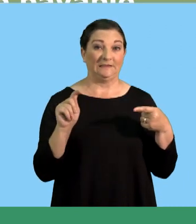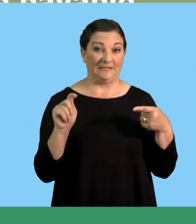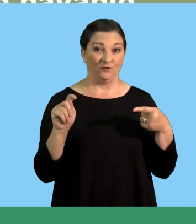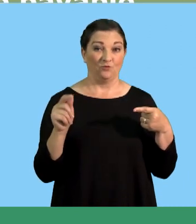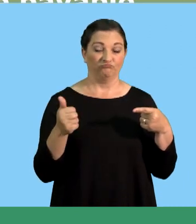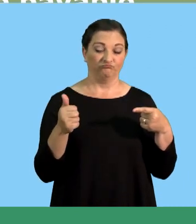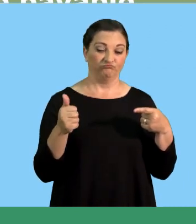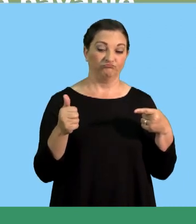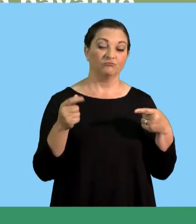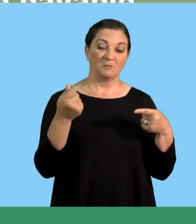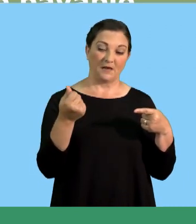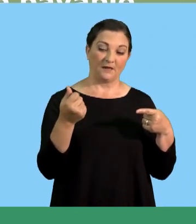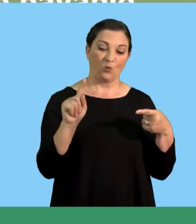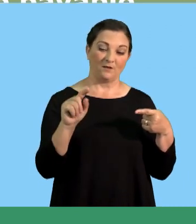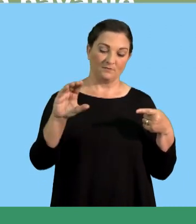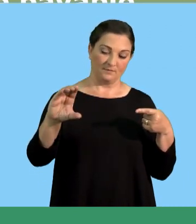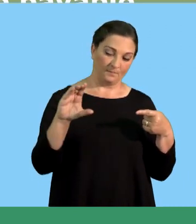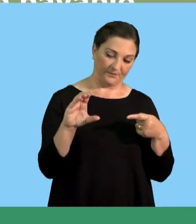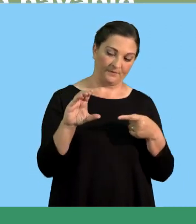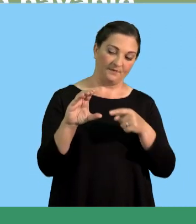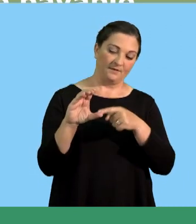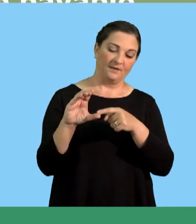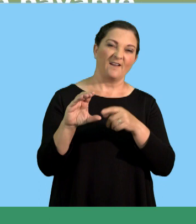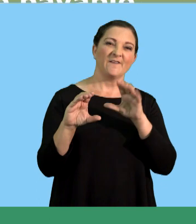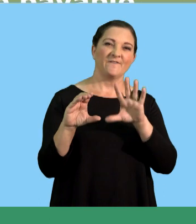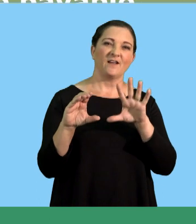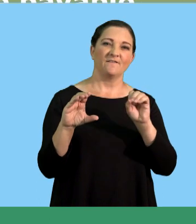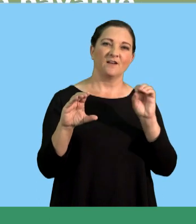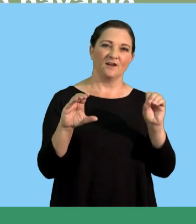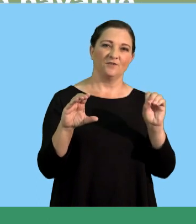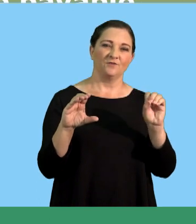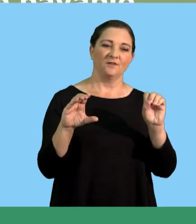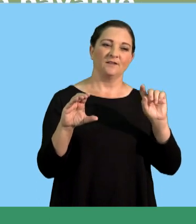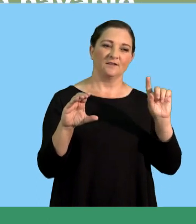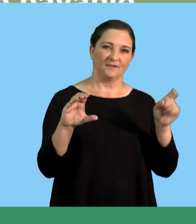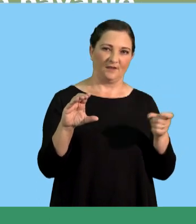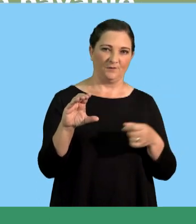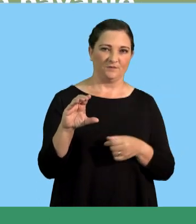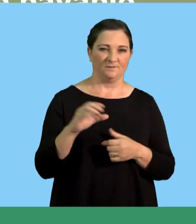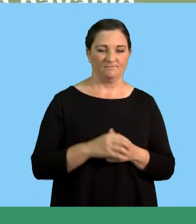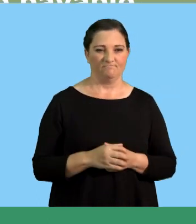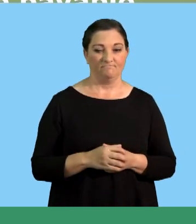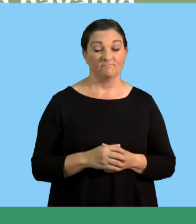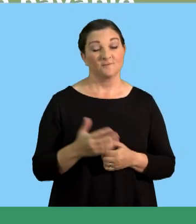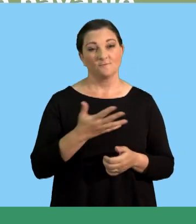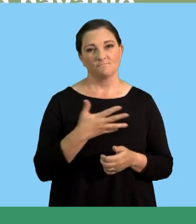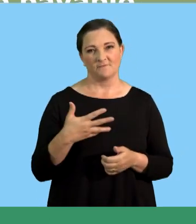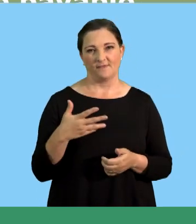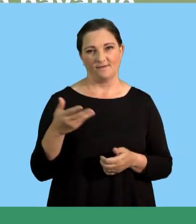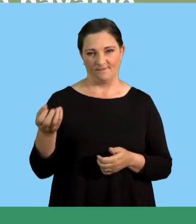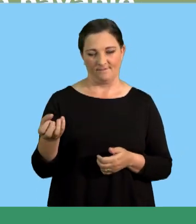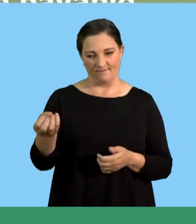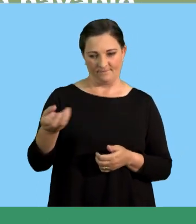inherited 500,000. Tadeo must be happy with his mother. Obviously, the mother contributed to the